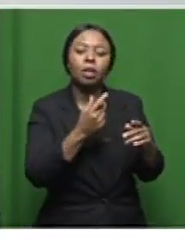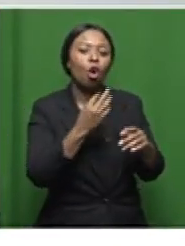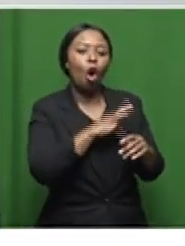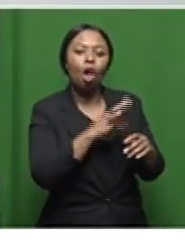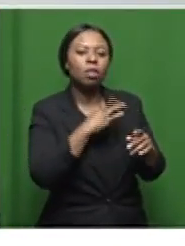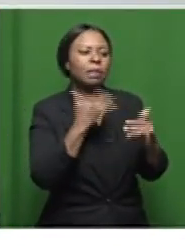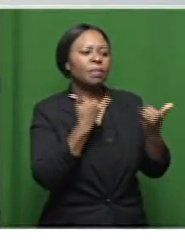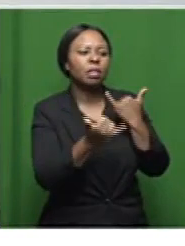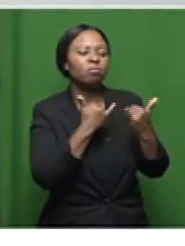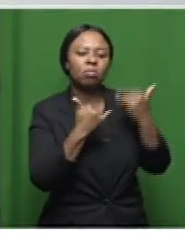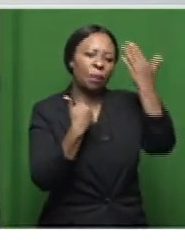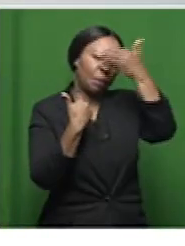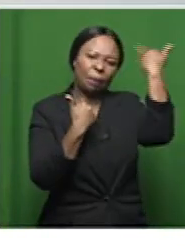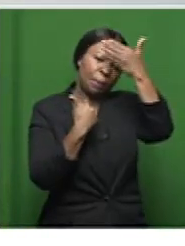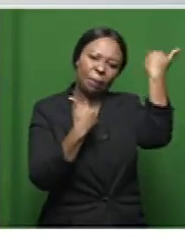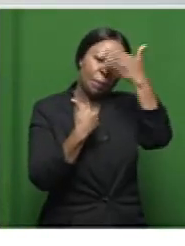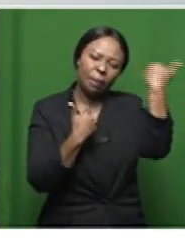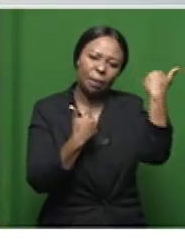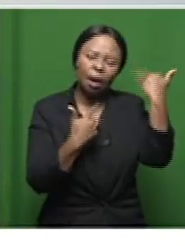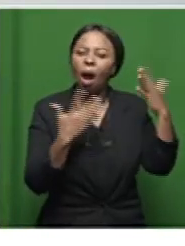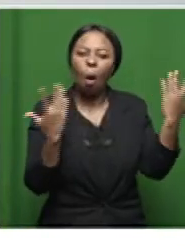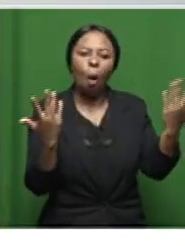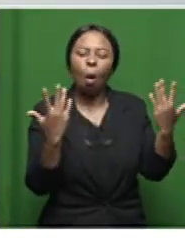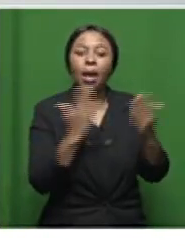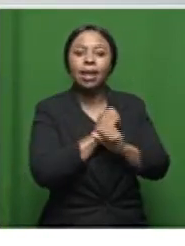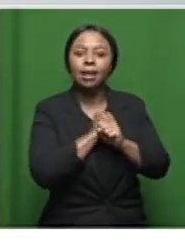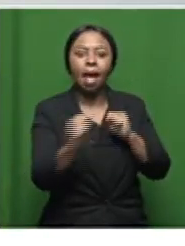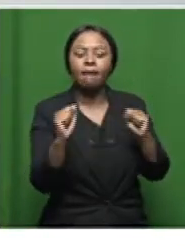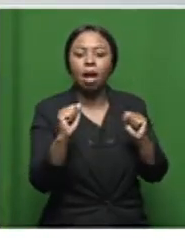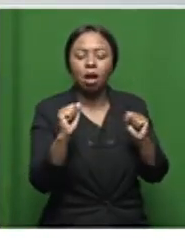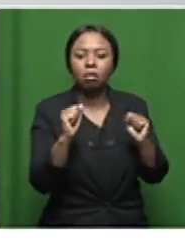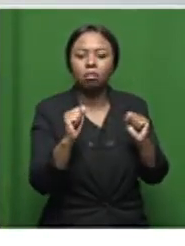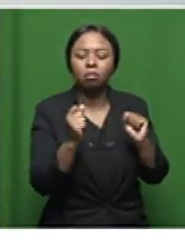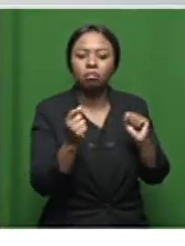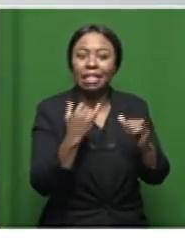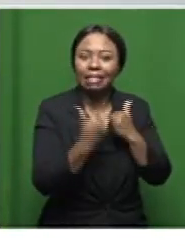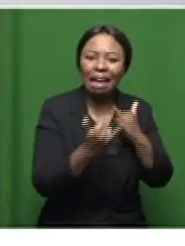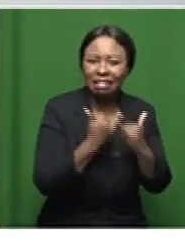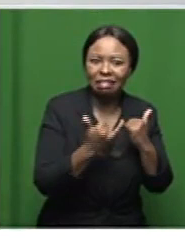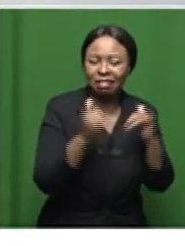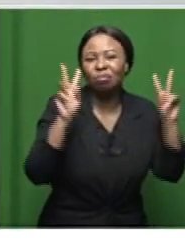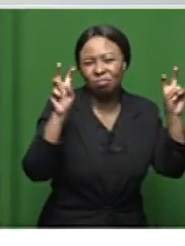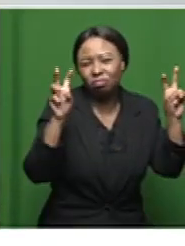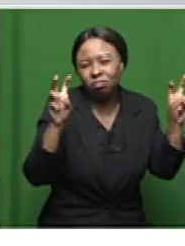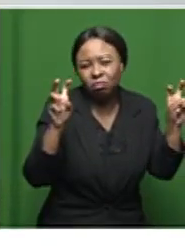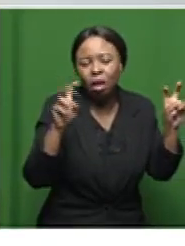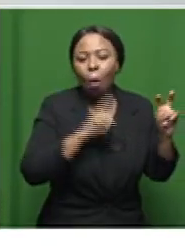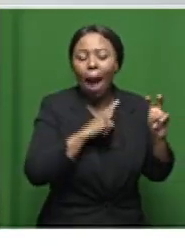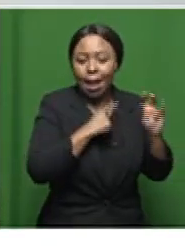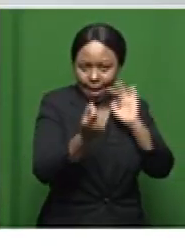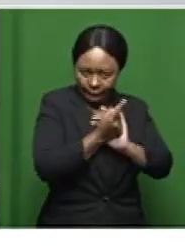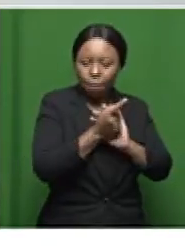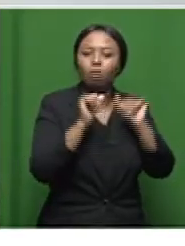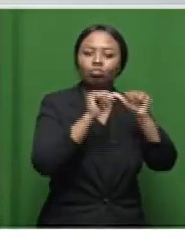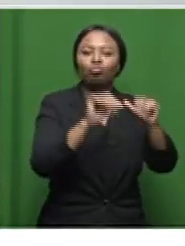girls or young girls who have not indulged in sexual activities, because it becomes very effective. That is